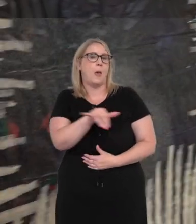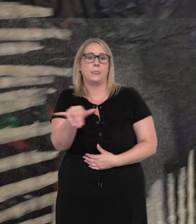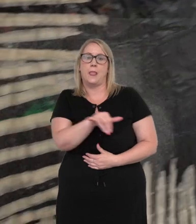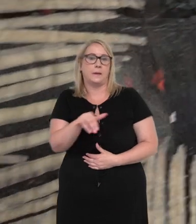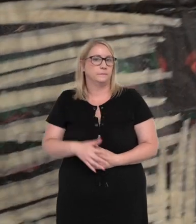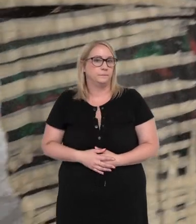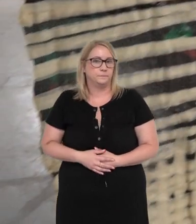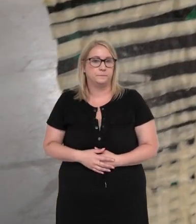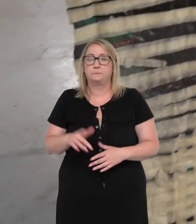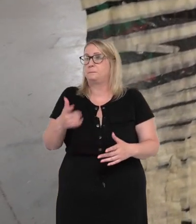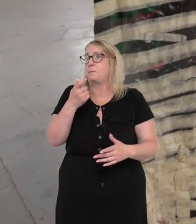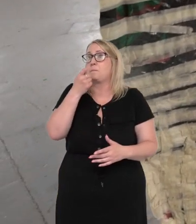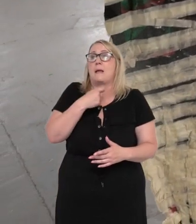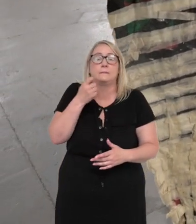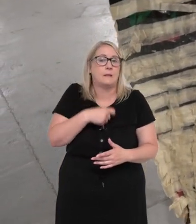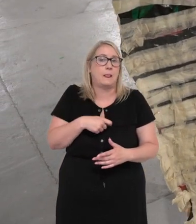pen, pencil.